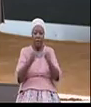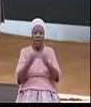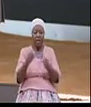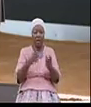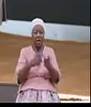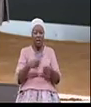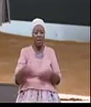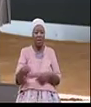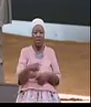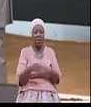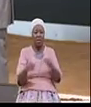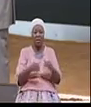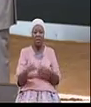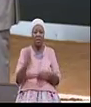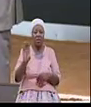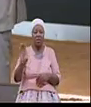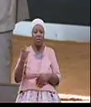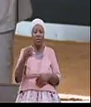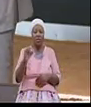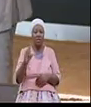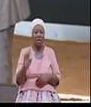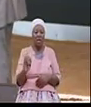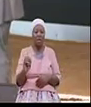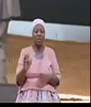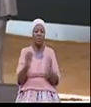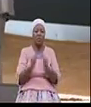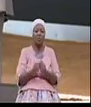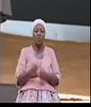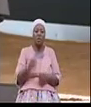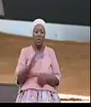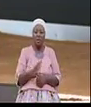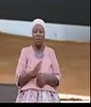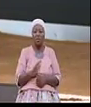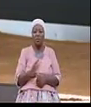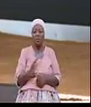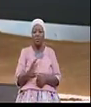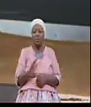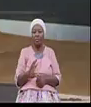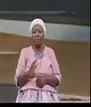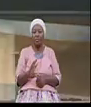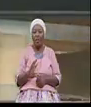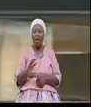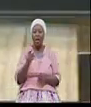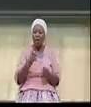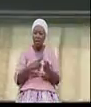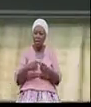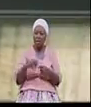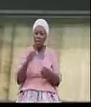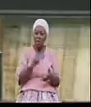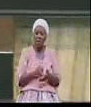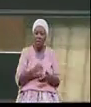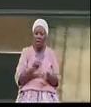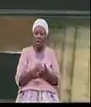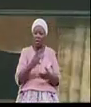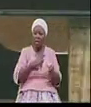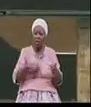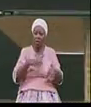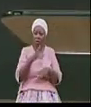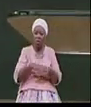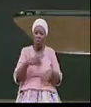him. He's talking about Gideon and the people. Again, the Lord had called Gideon to